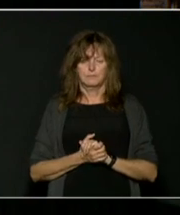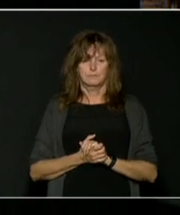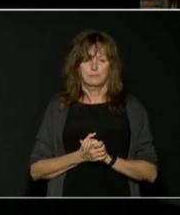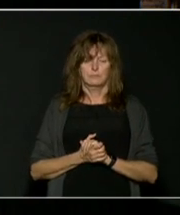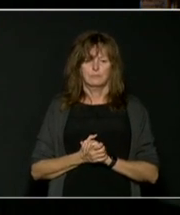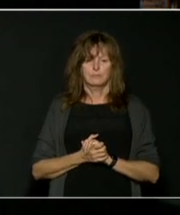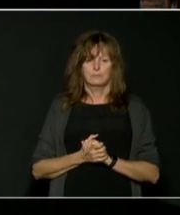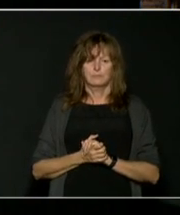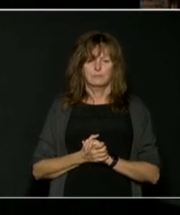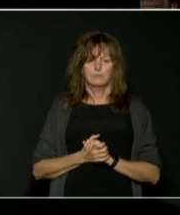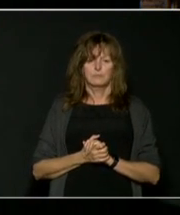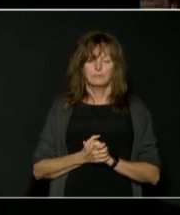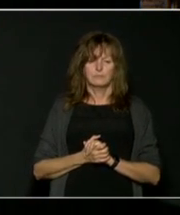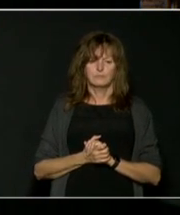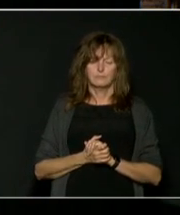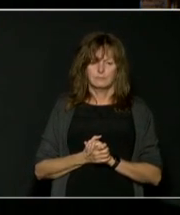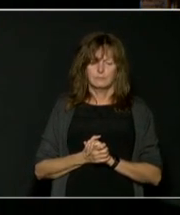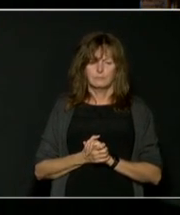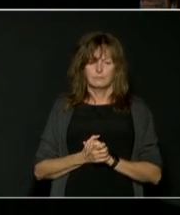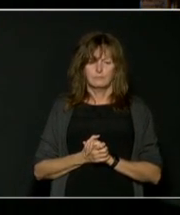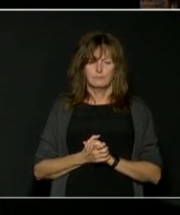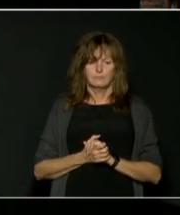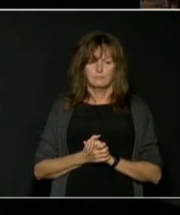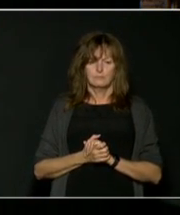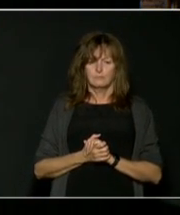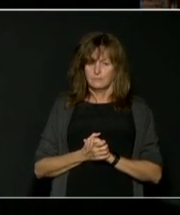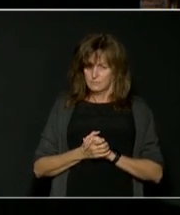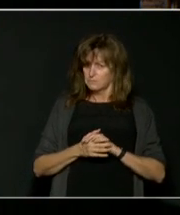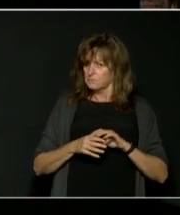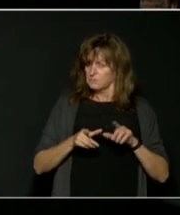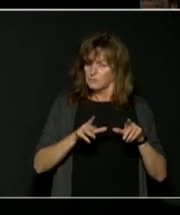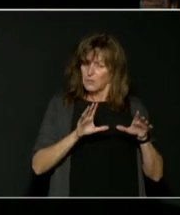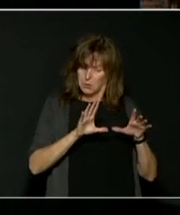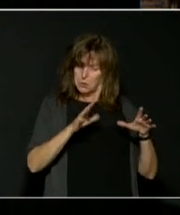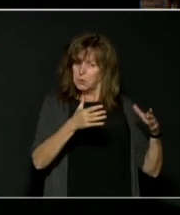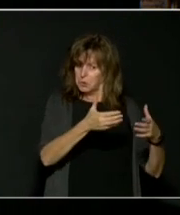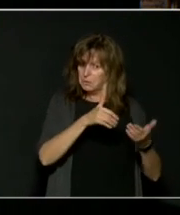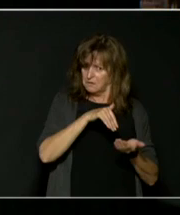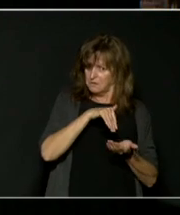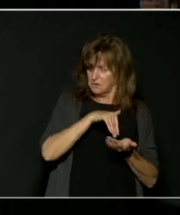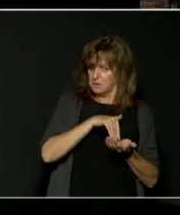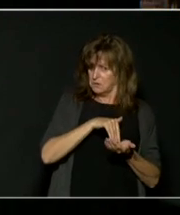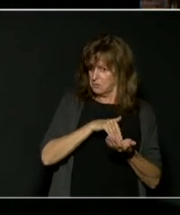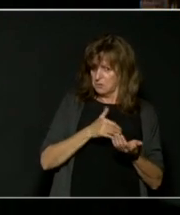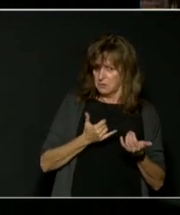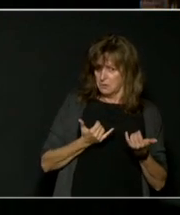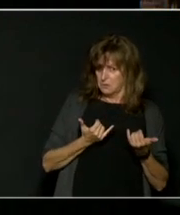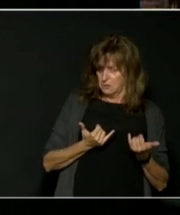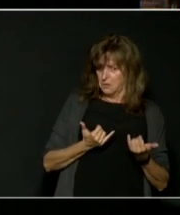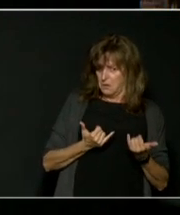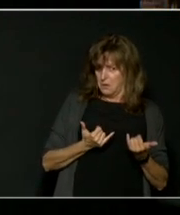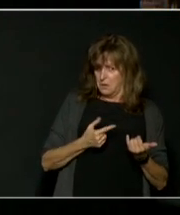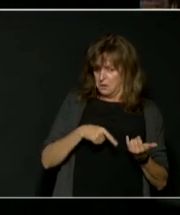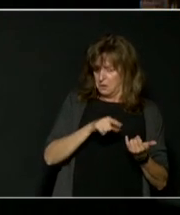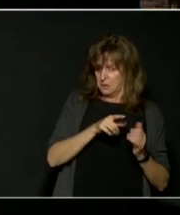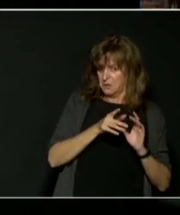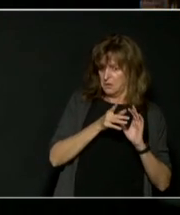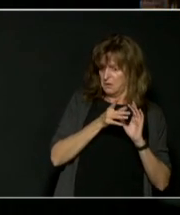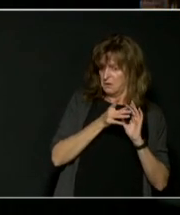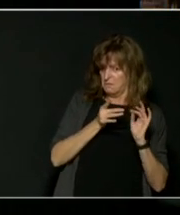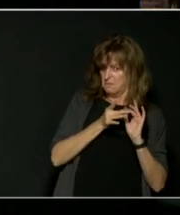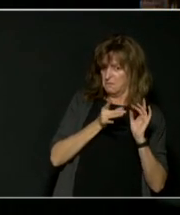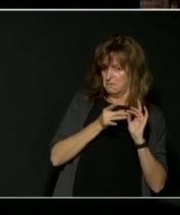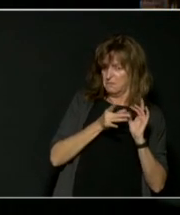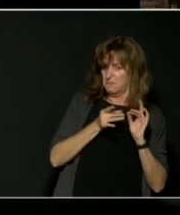Yaffe, there's a group of physicians out today calling for the province to start ending dine-in eating